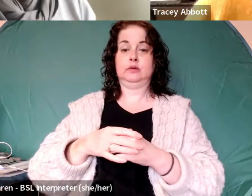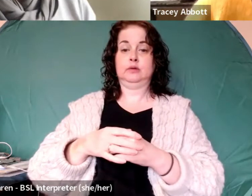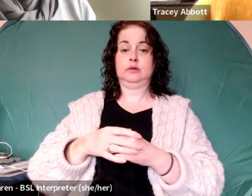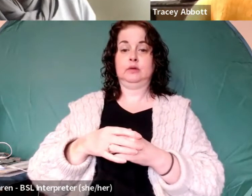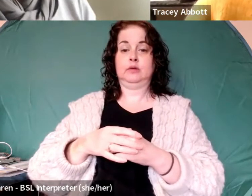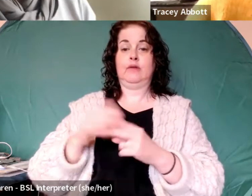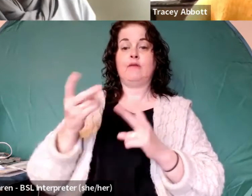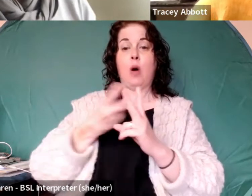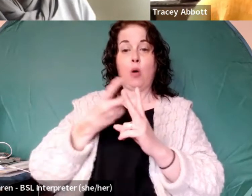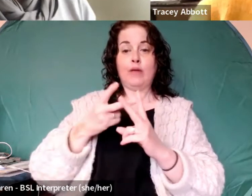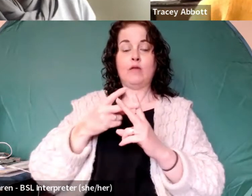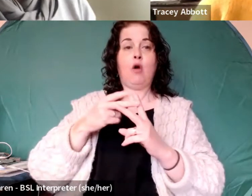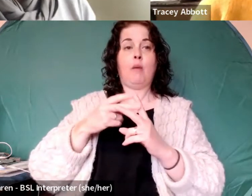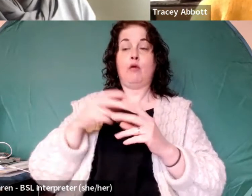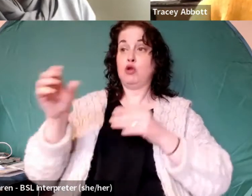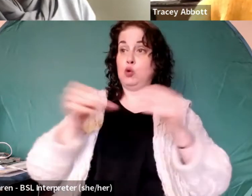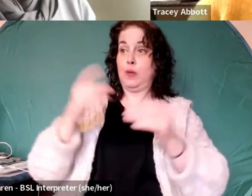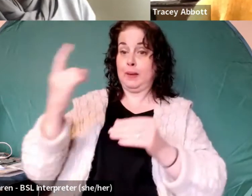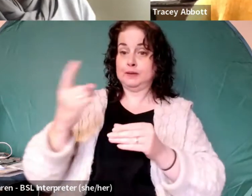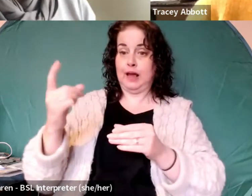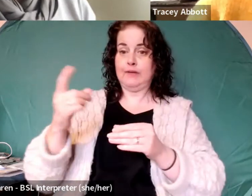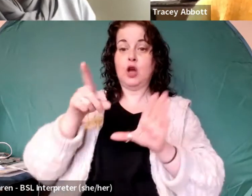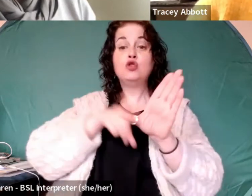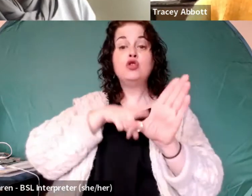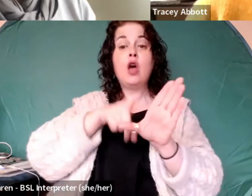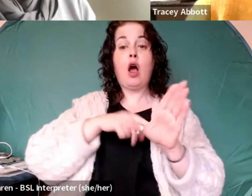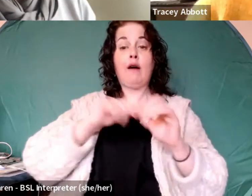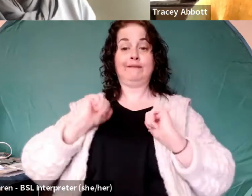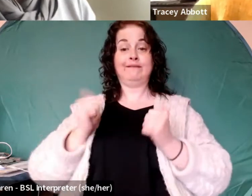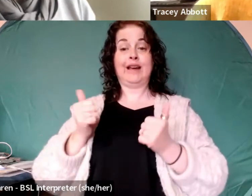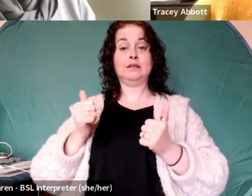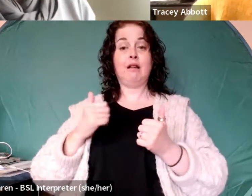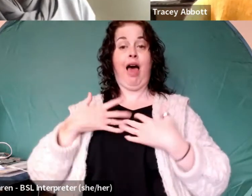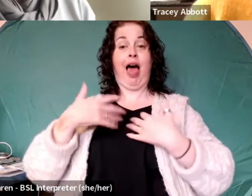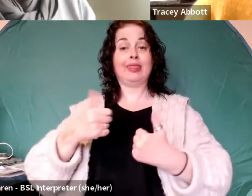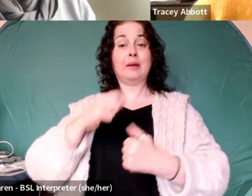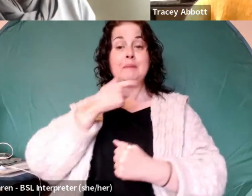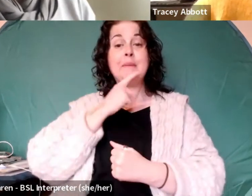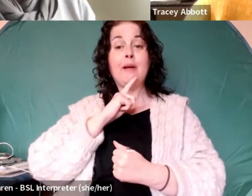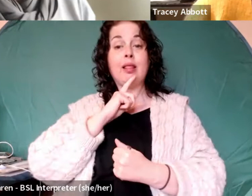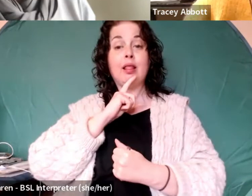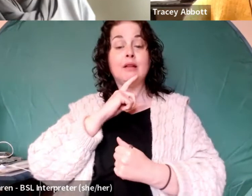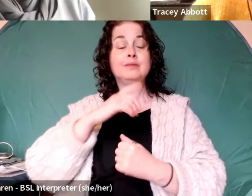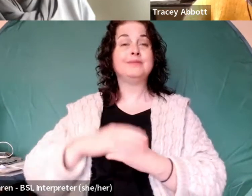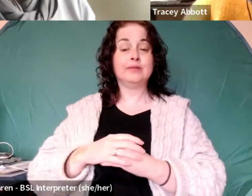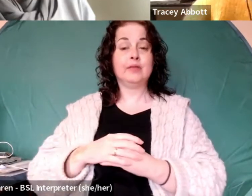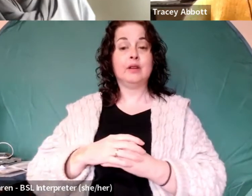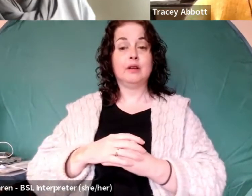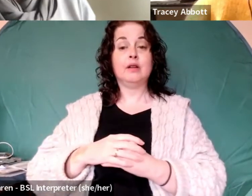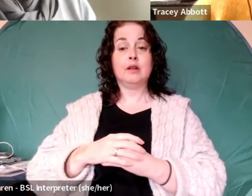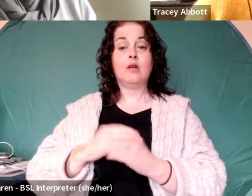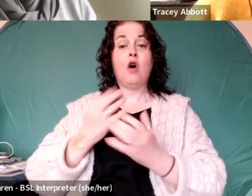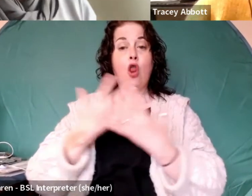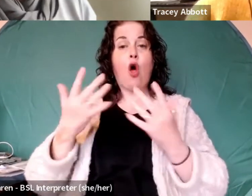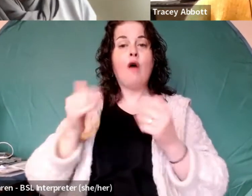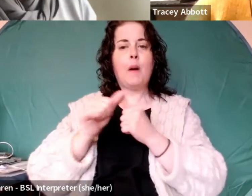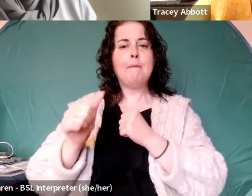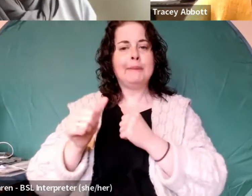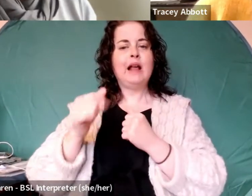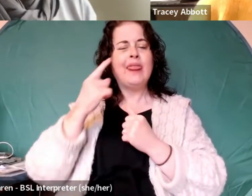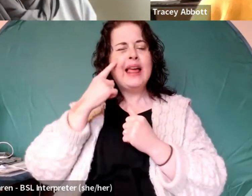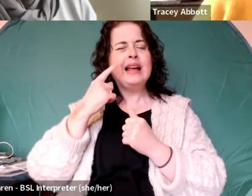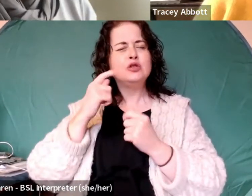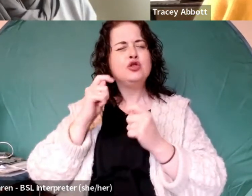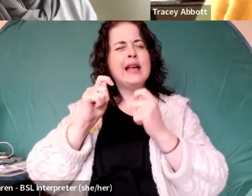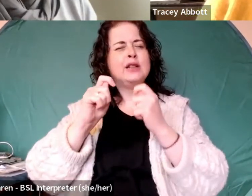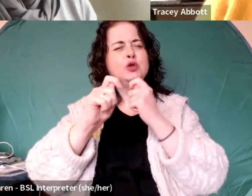From the recruiters' end themselves, they tend to be young, fit, healthy people. And for a lot of companies, and I think it has changed, but